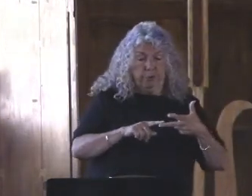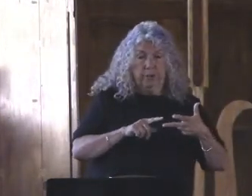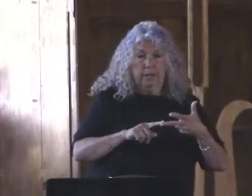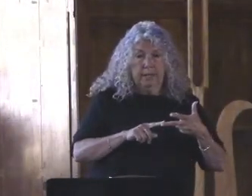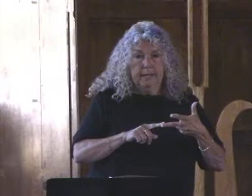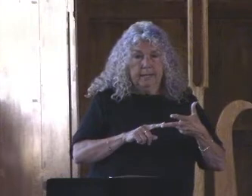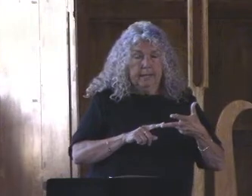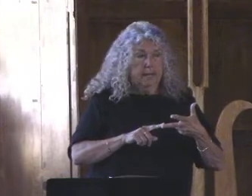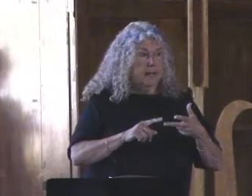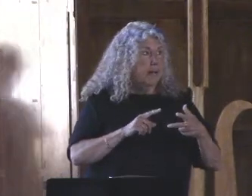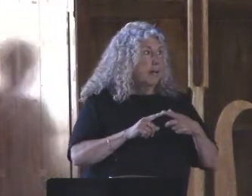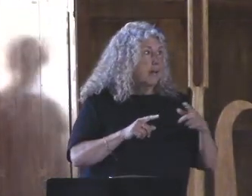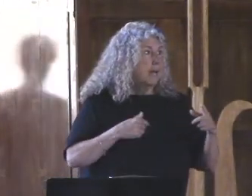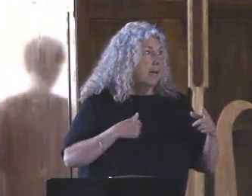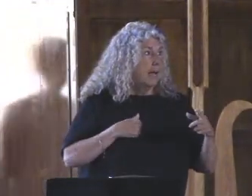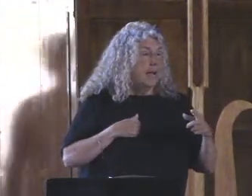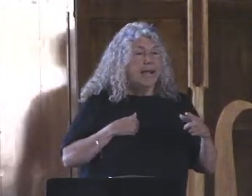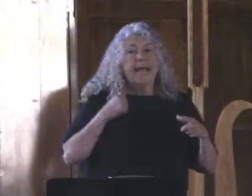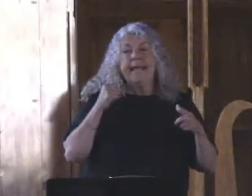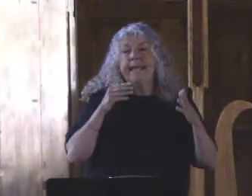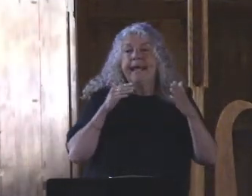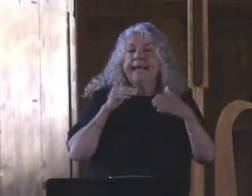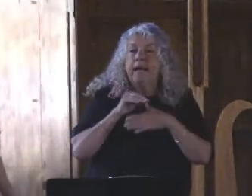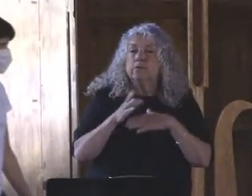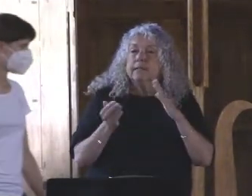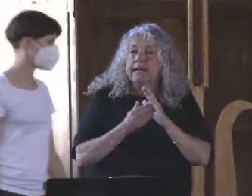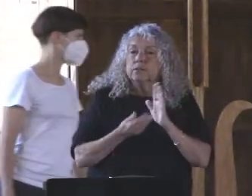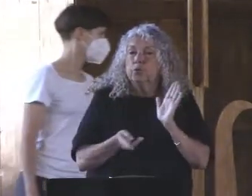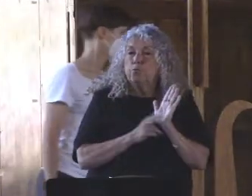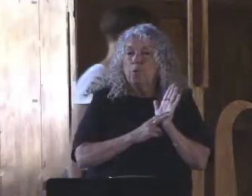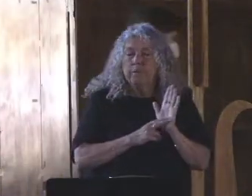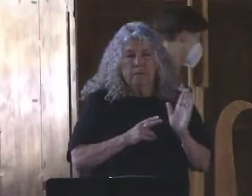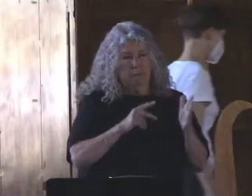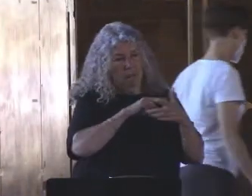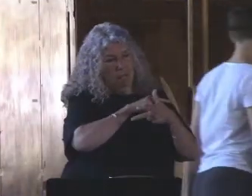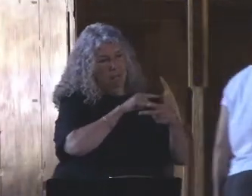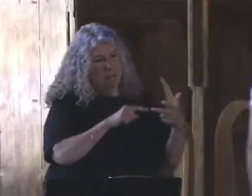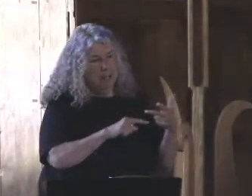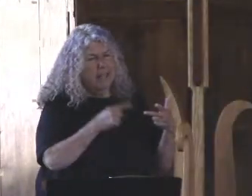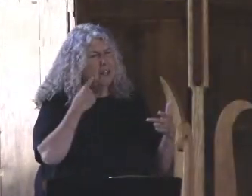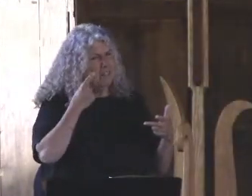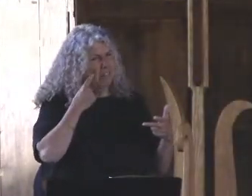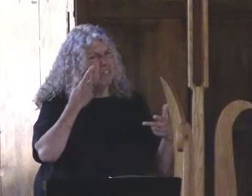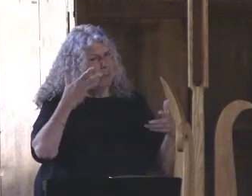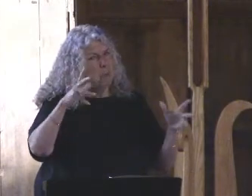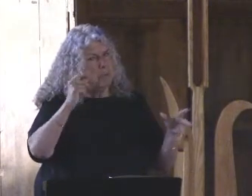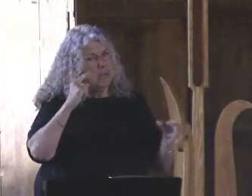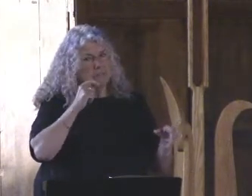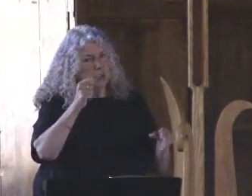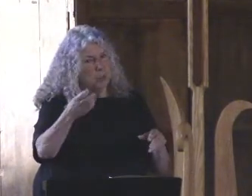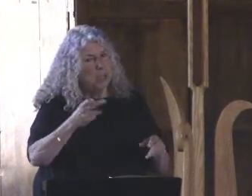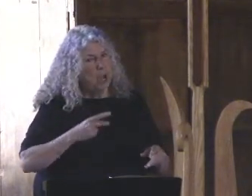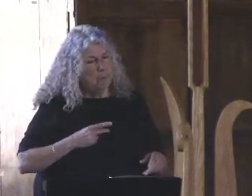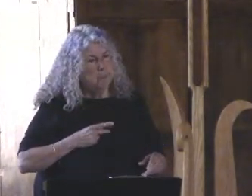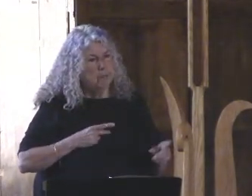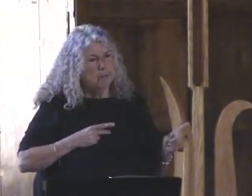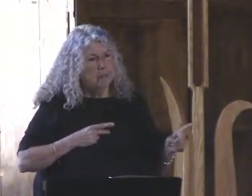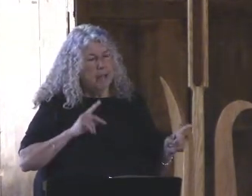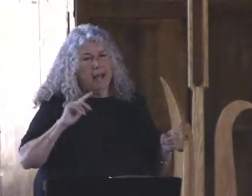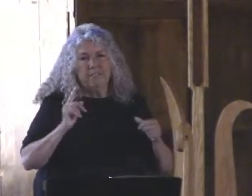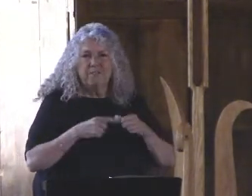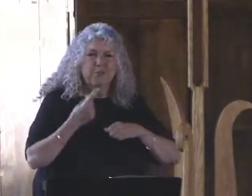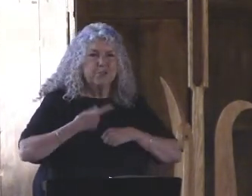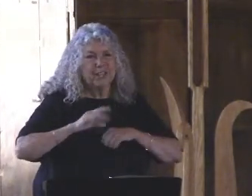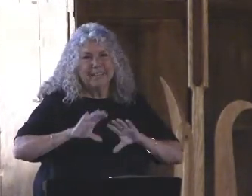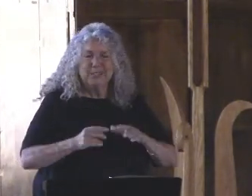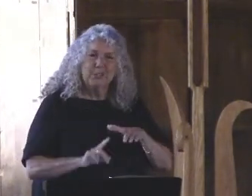that he sternly counseled against her enrollment. Having said all this, he figured that was the end of it, that she wouldn't come. But on the first